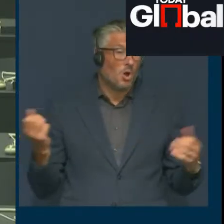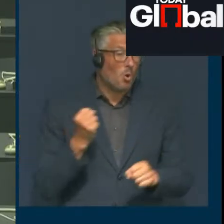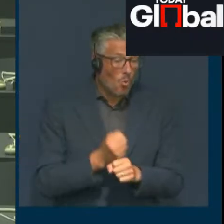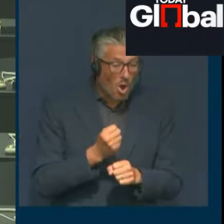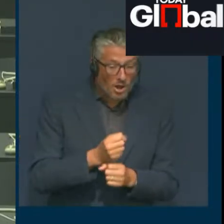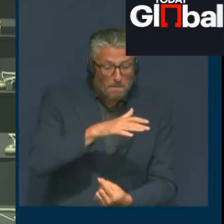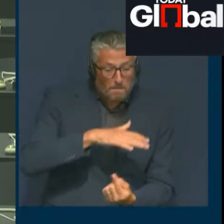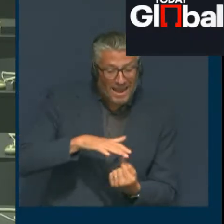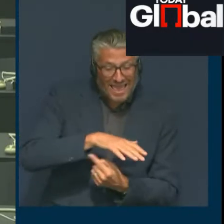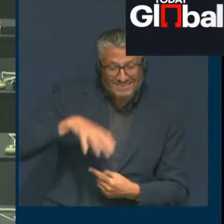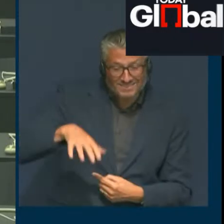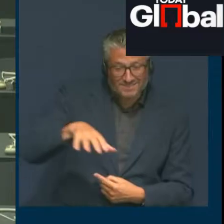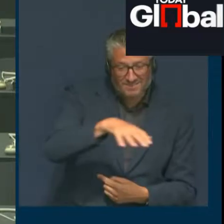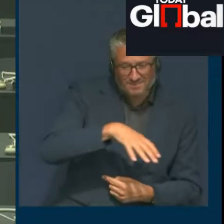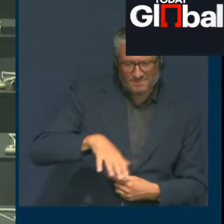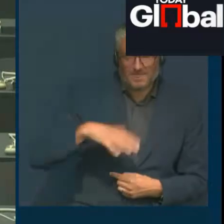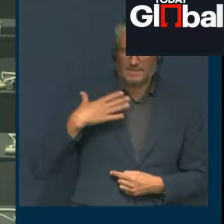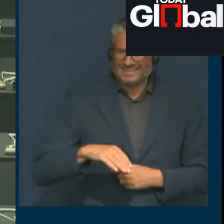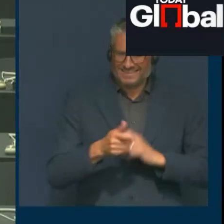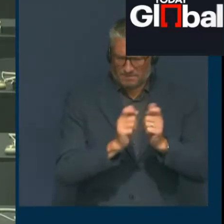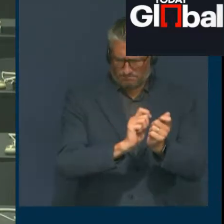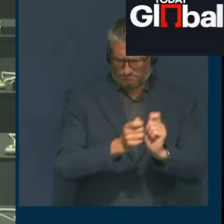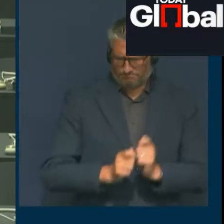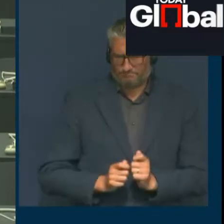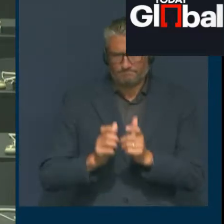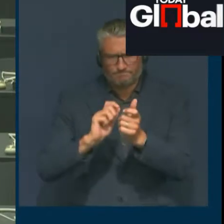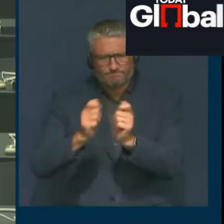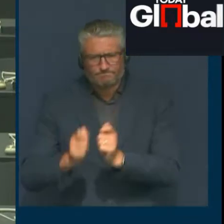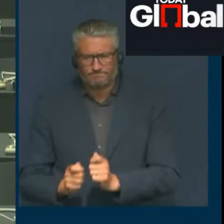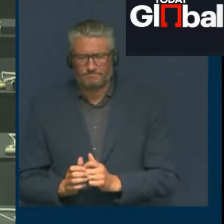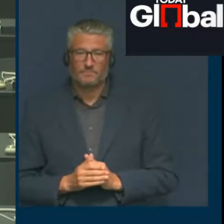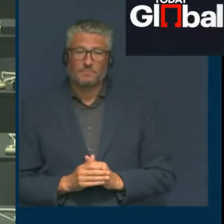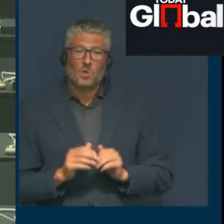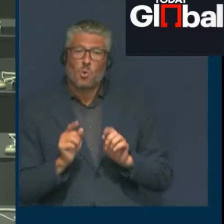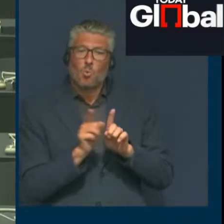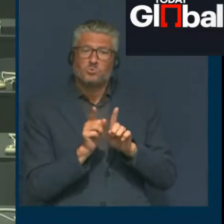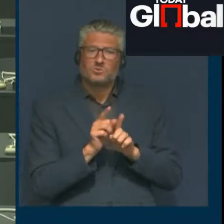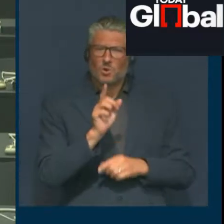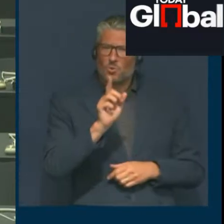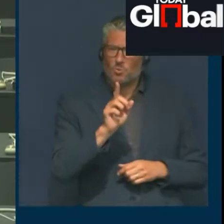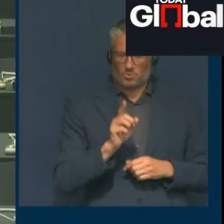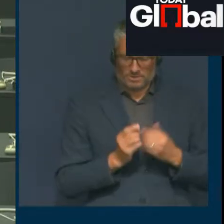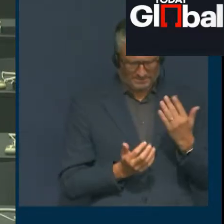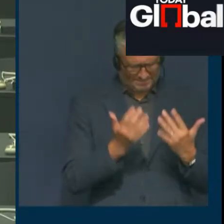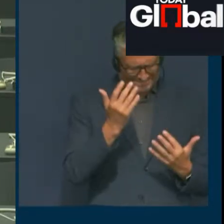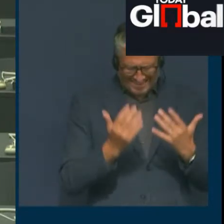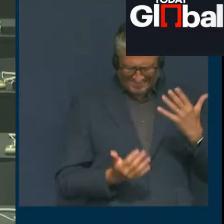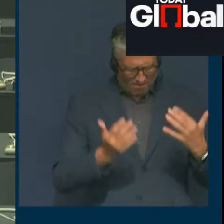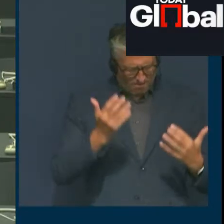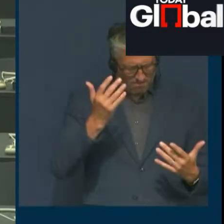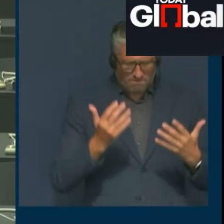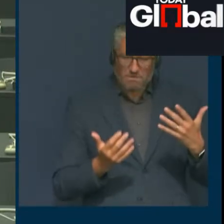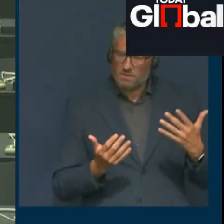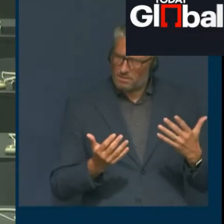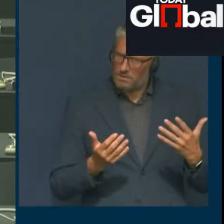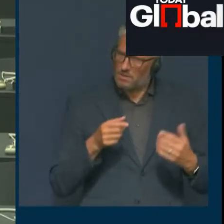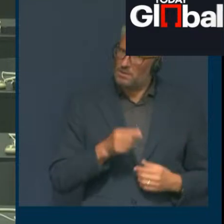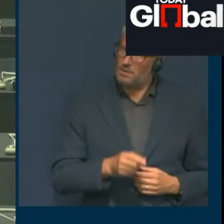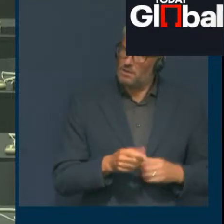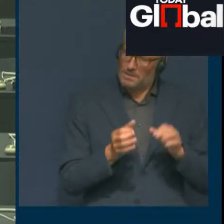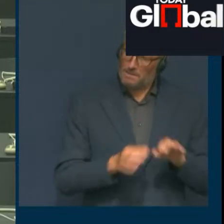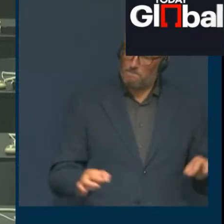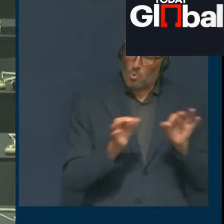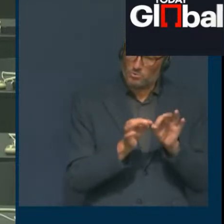Also, data on employment, unemployment, and sustainable employment are important. This will make it possible to assess